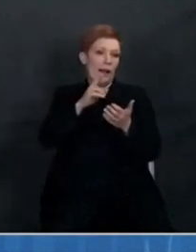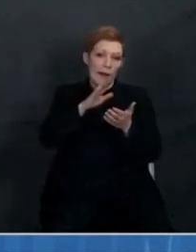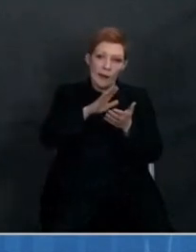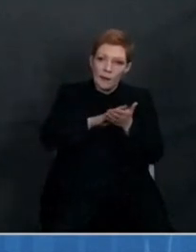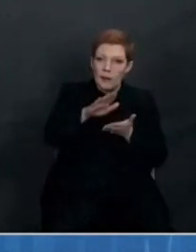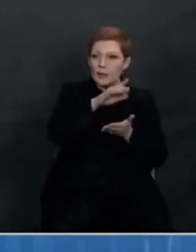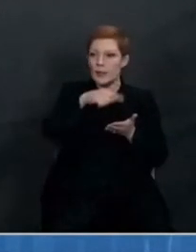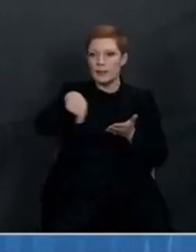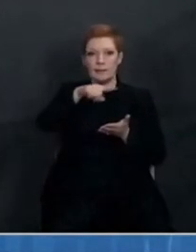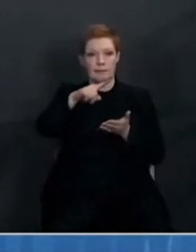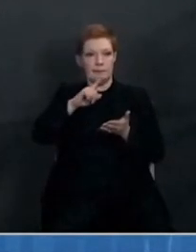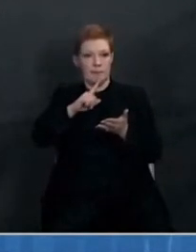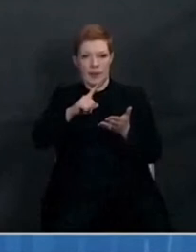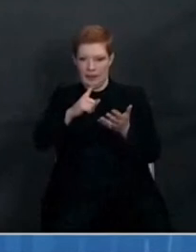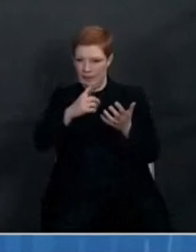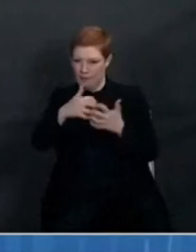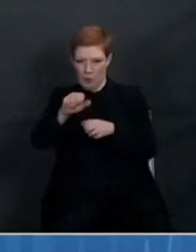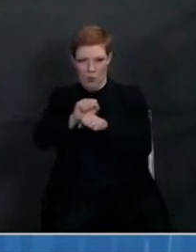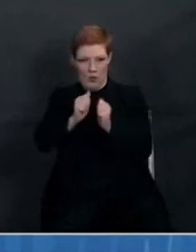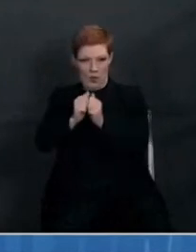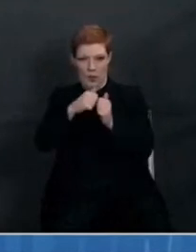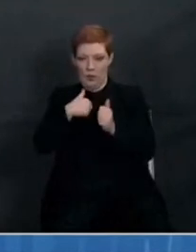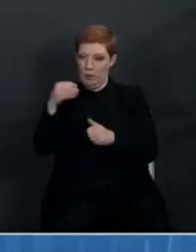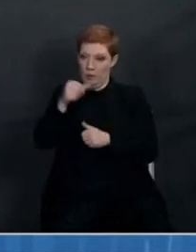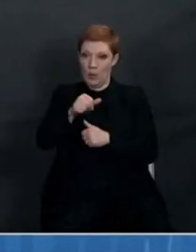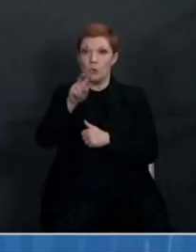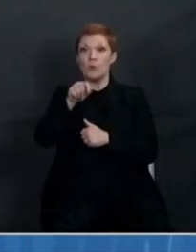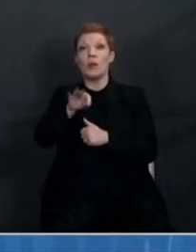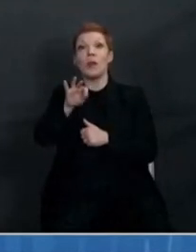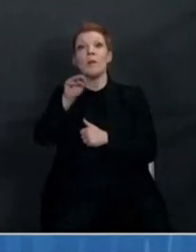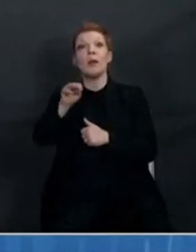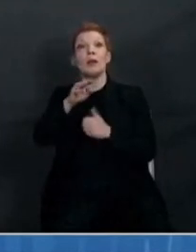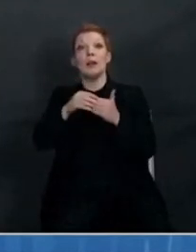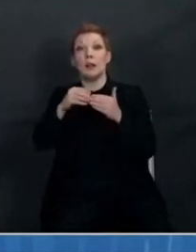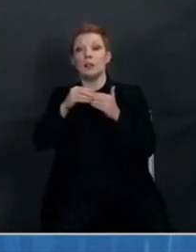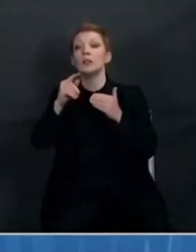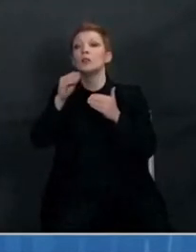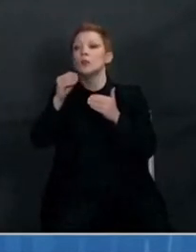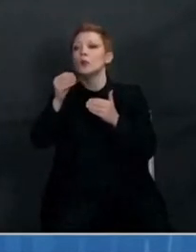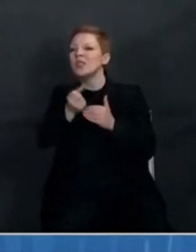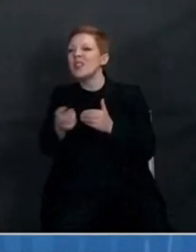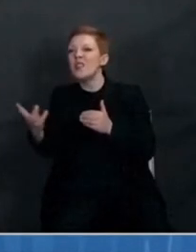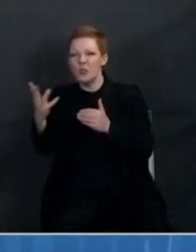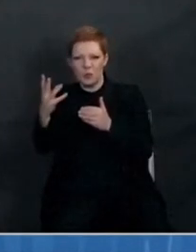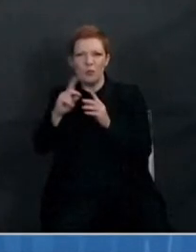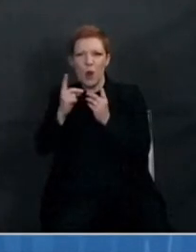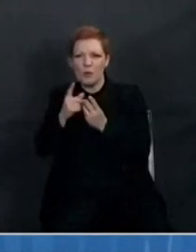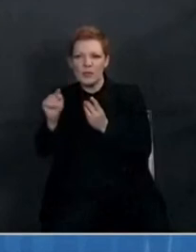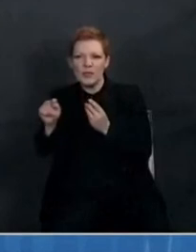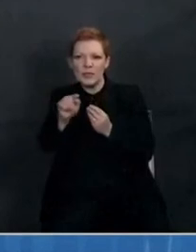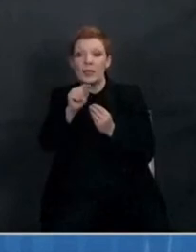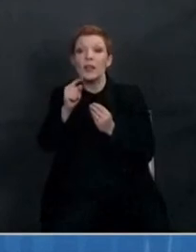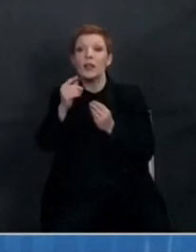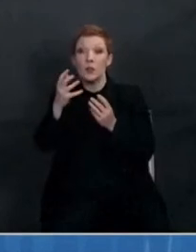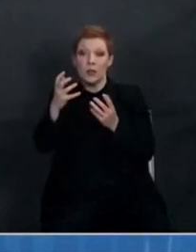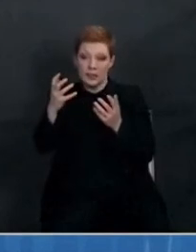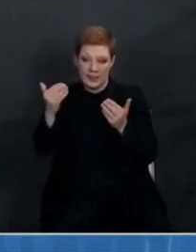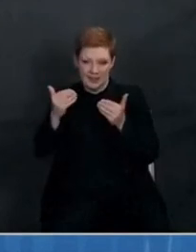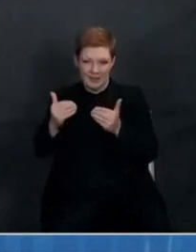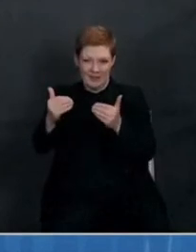in COVID-19 supplemental funding to several health departments in the United States to accelerate the integration of next